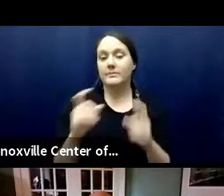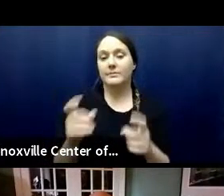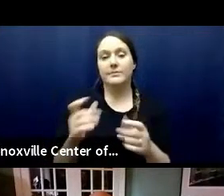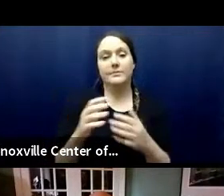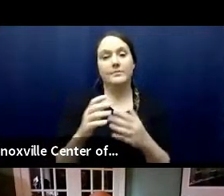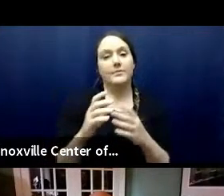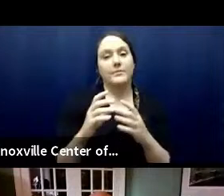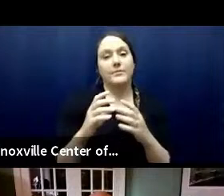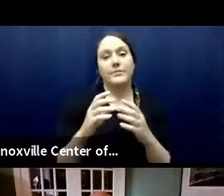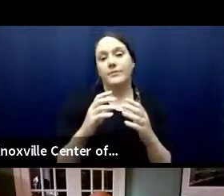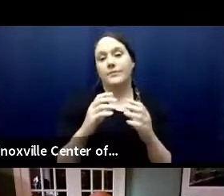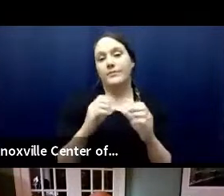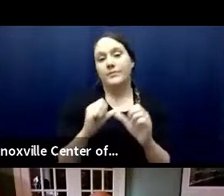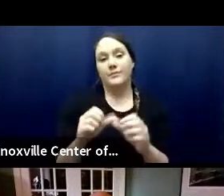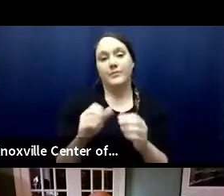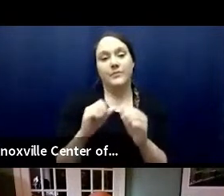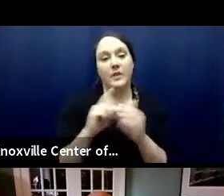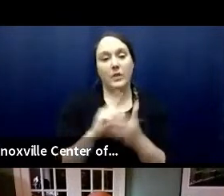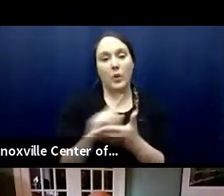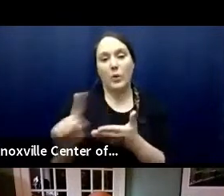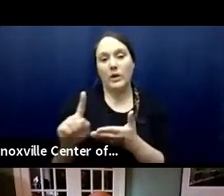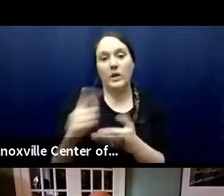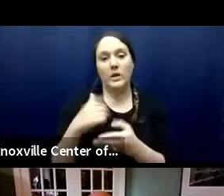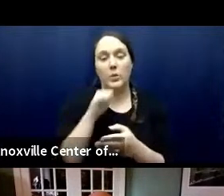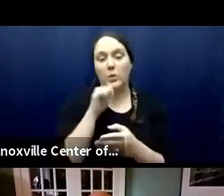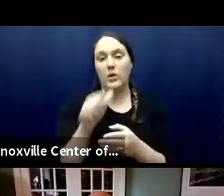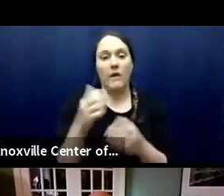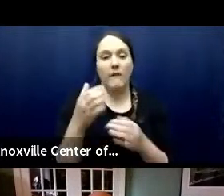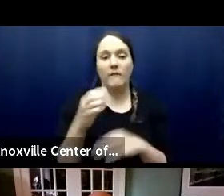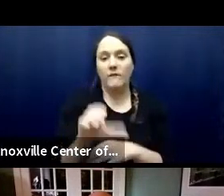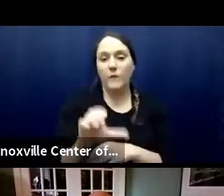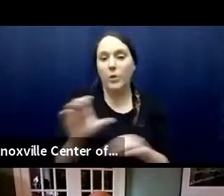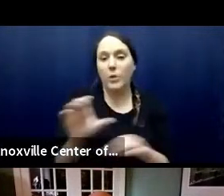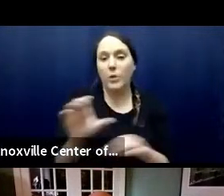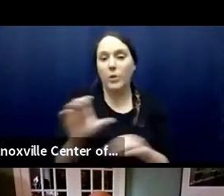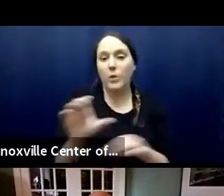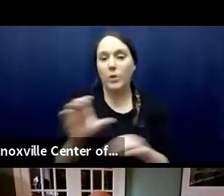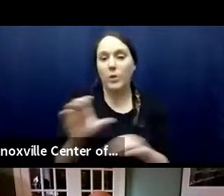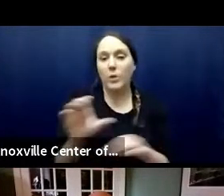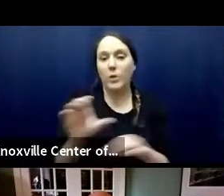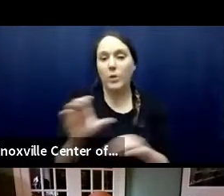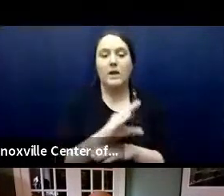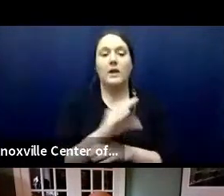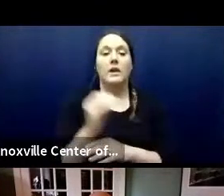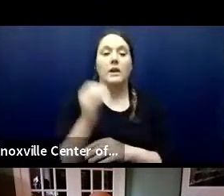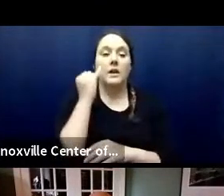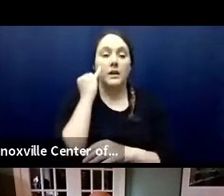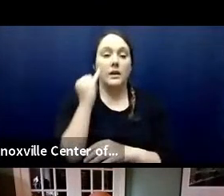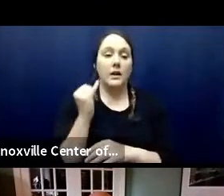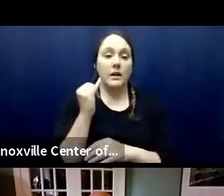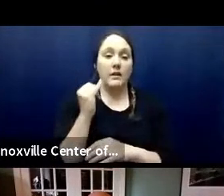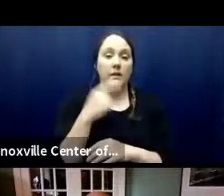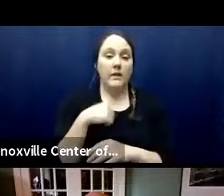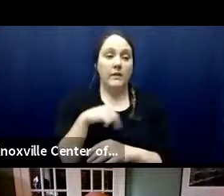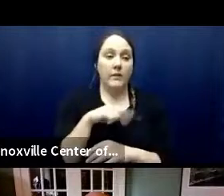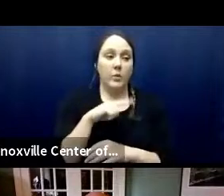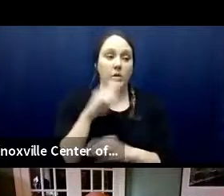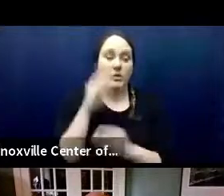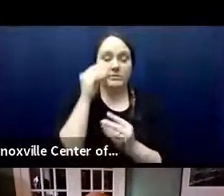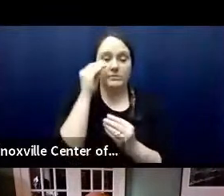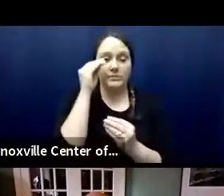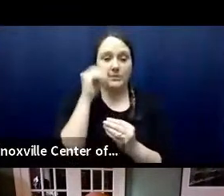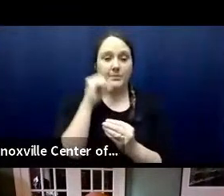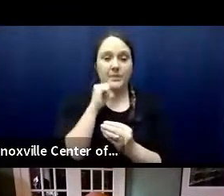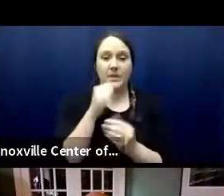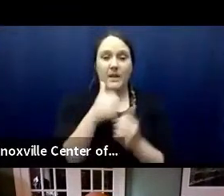any relief for another week. That's just why we're not forced to act on this tonight. And if we're resigned to the fact that it's just